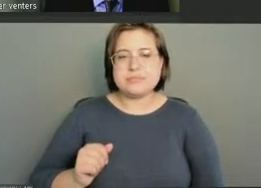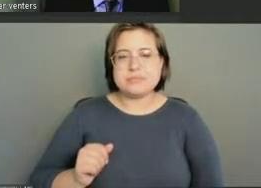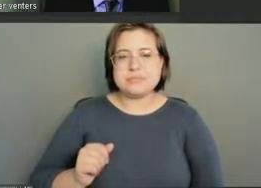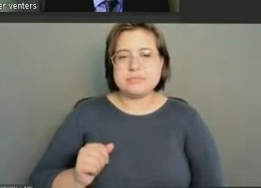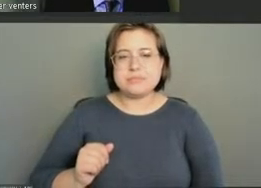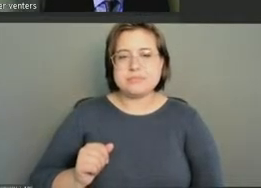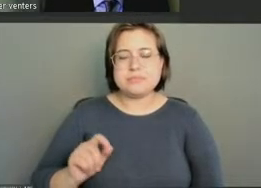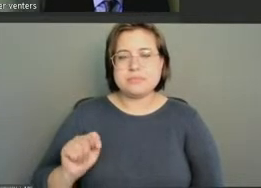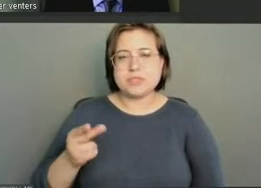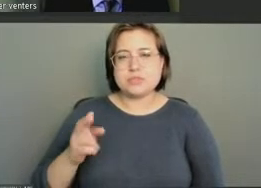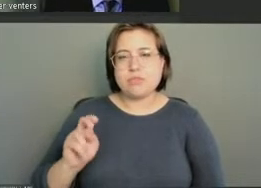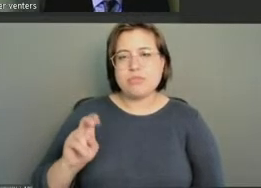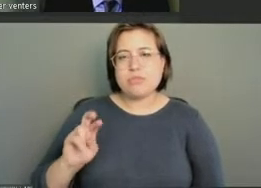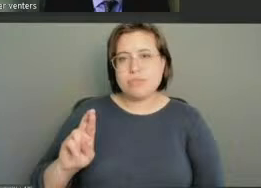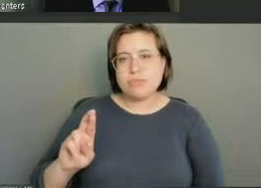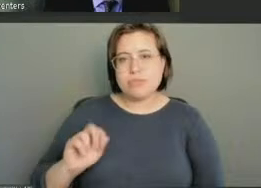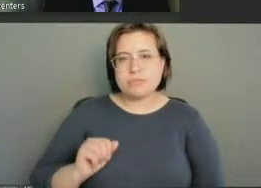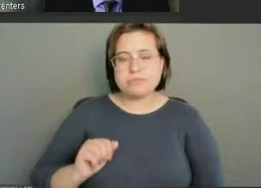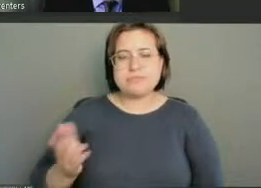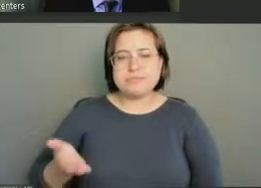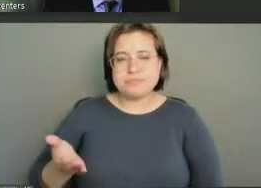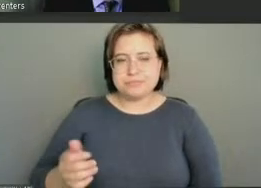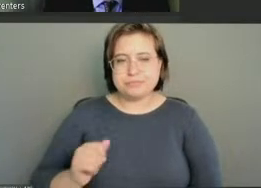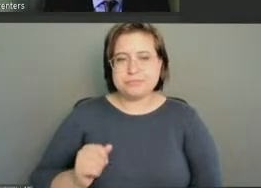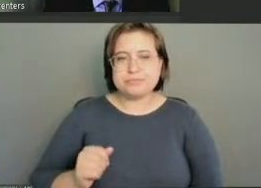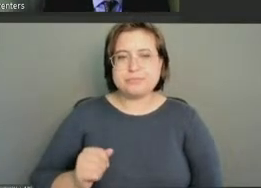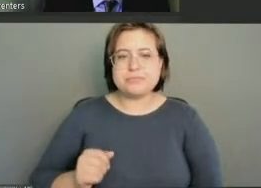Ms. Mary Turner. Present.